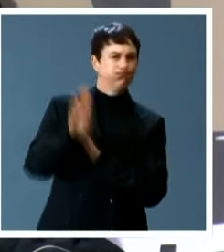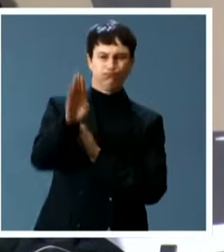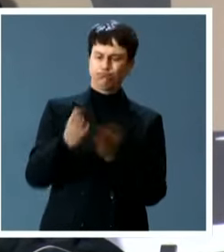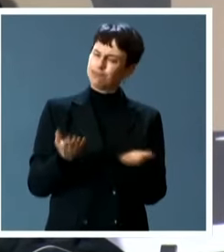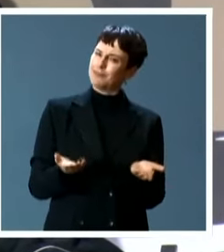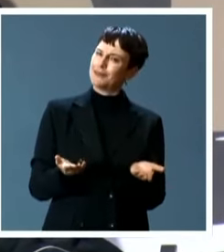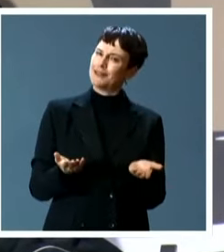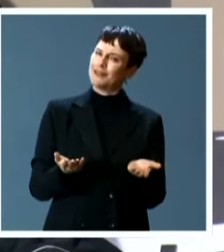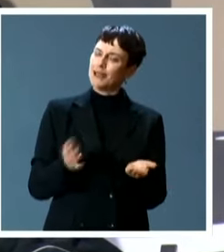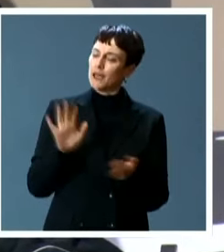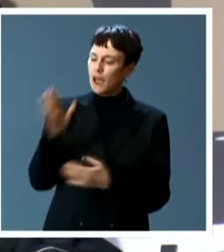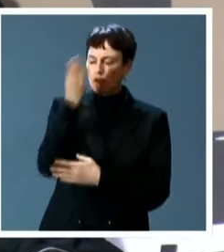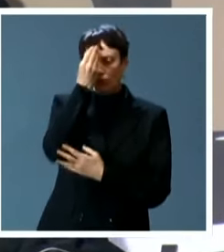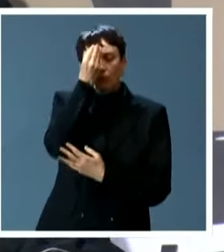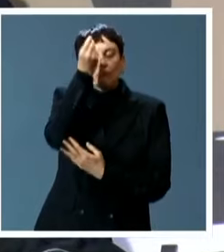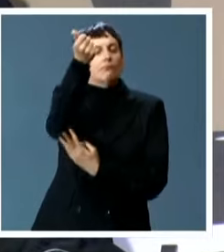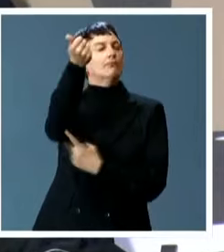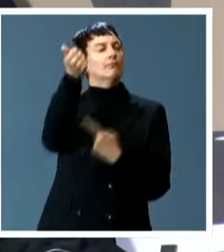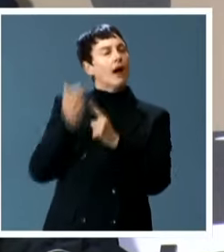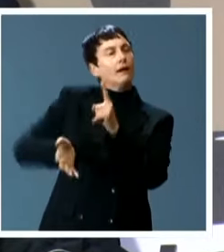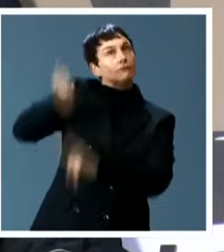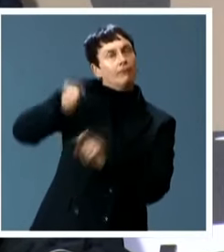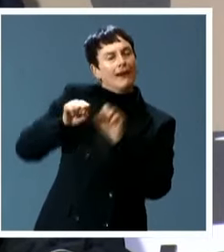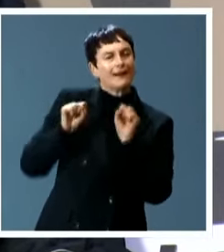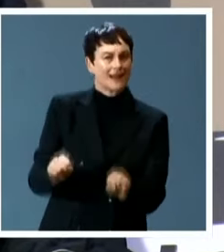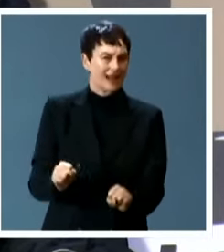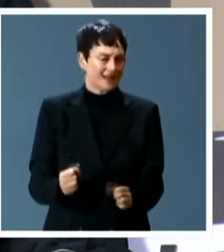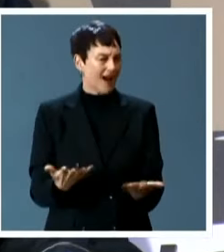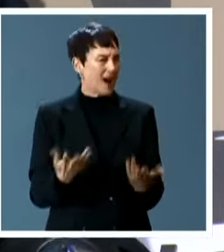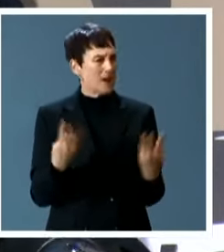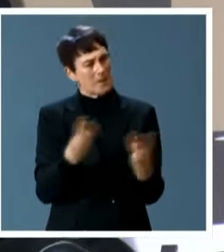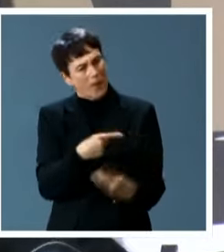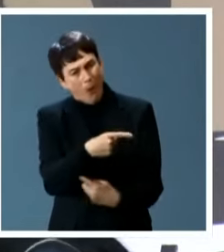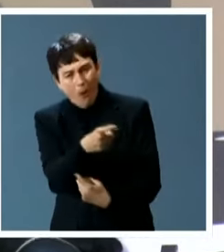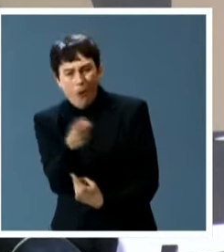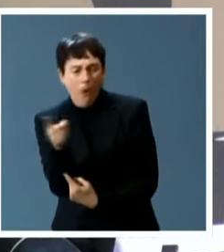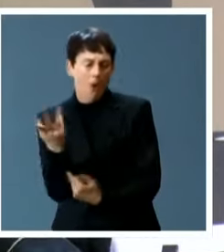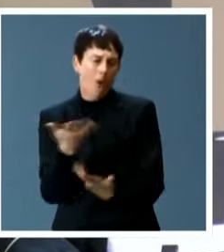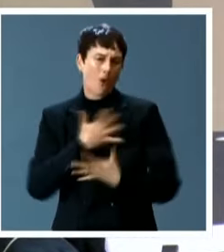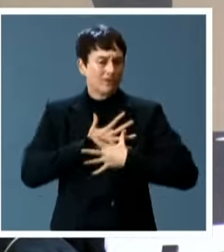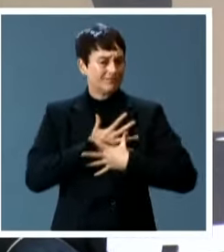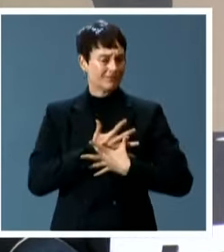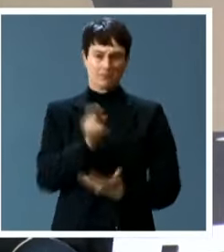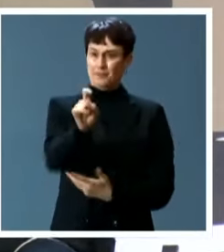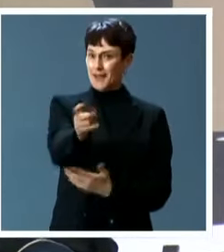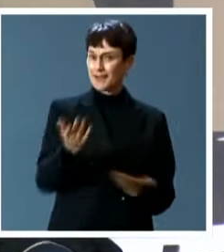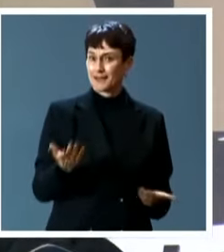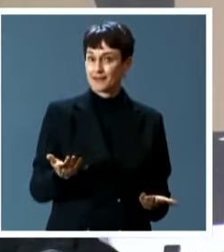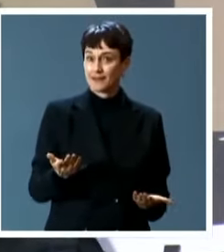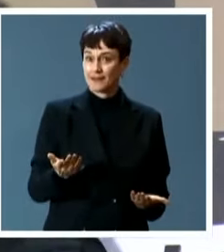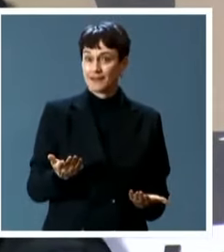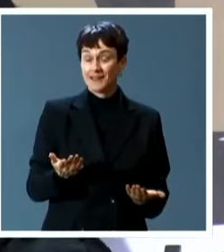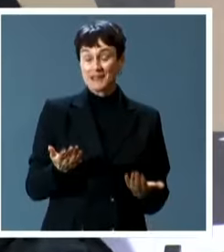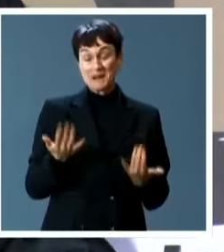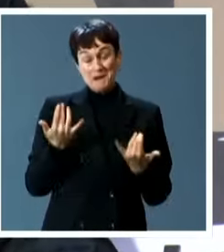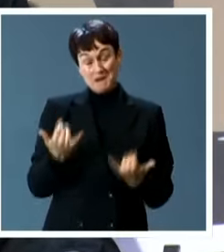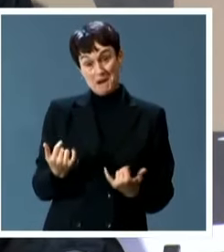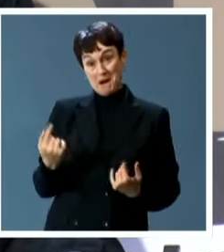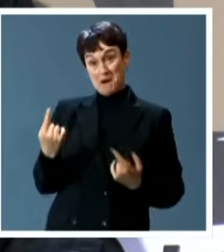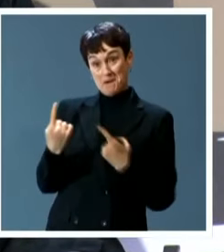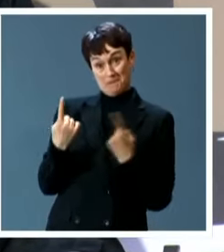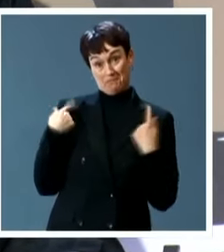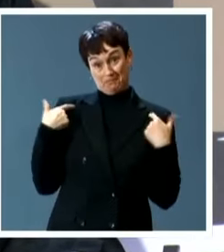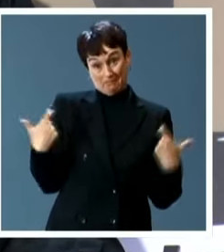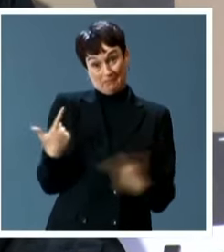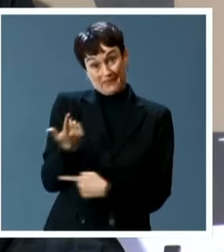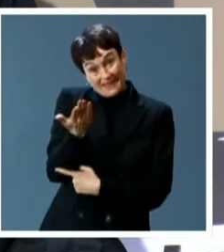all her dreams and potential? Secretary General, I know that your lecture will speak to this